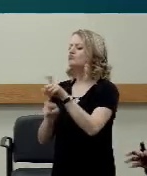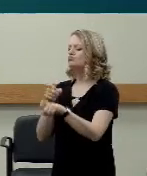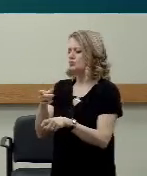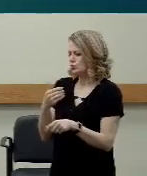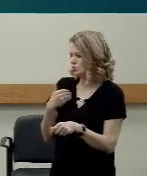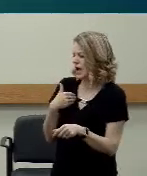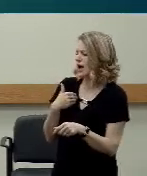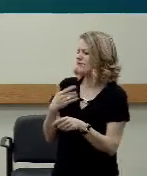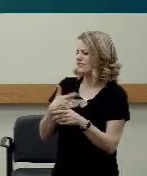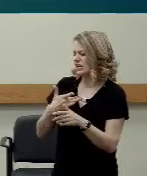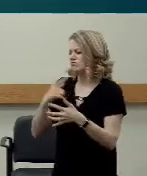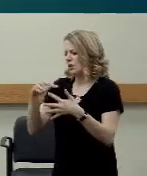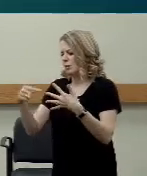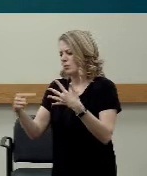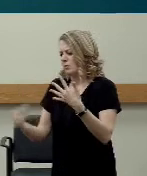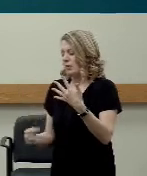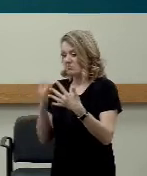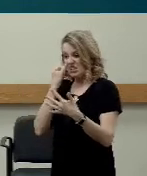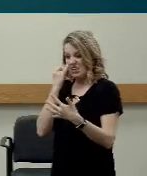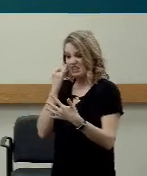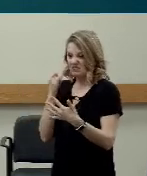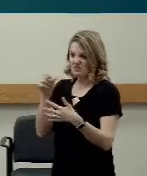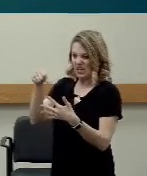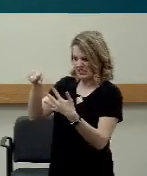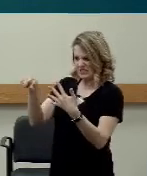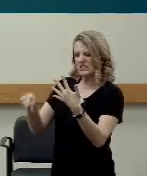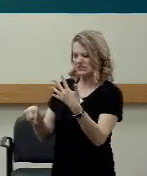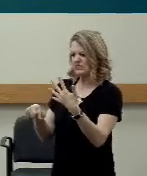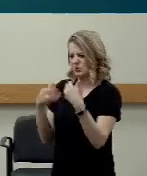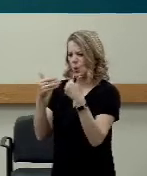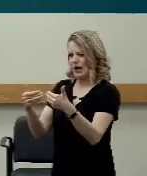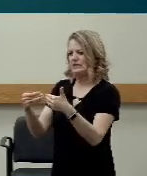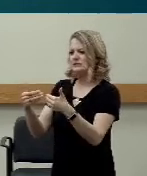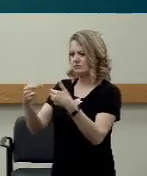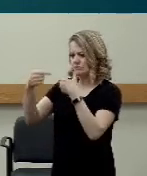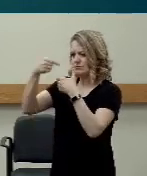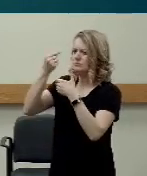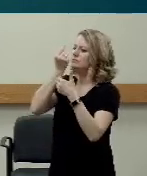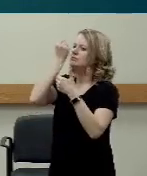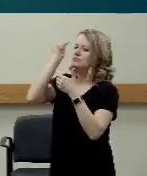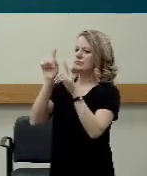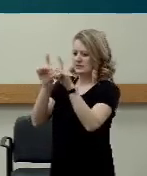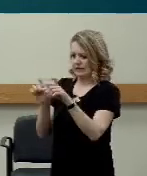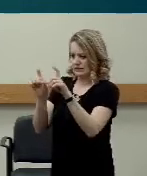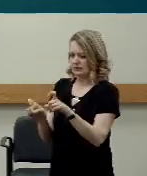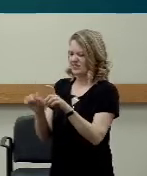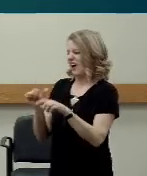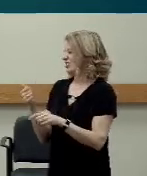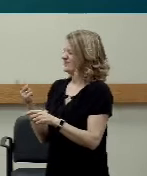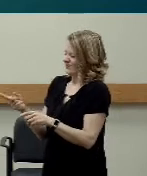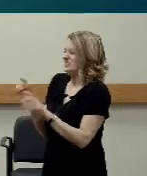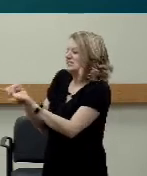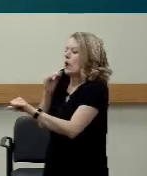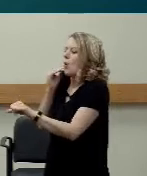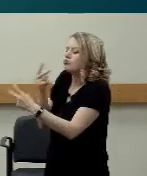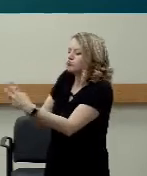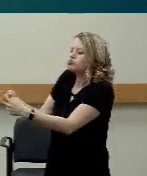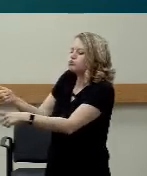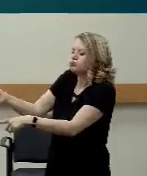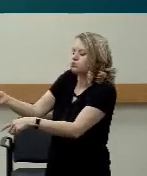screen appropriately will be tested. Others will be asked to self-quarantine at home. So